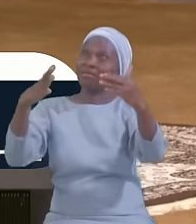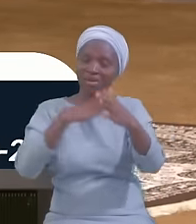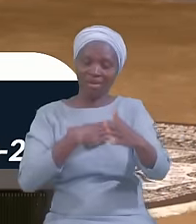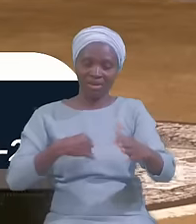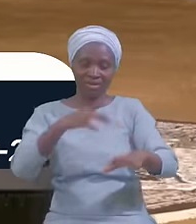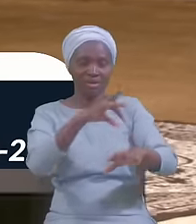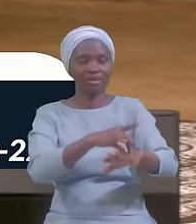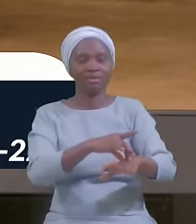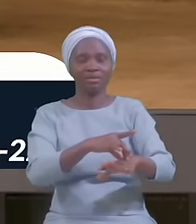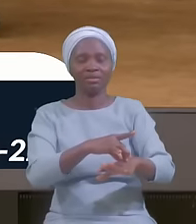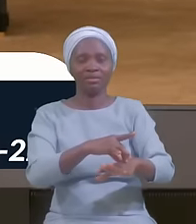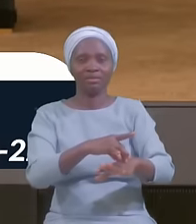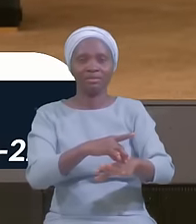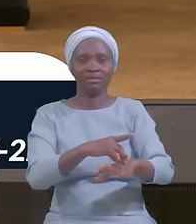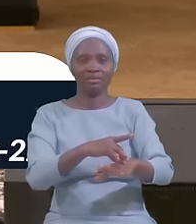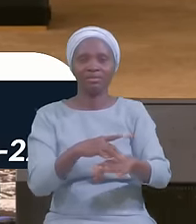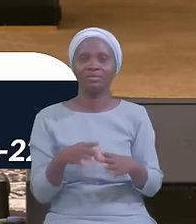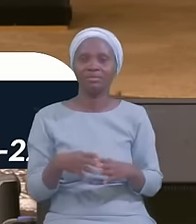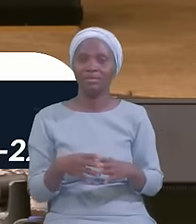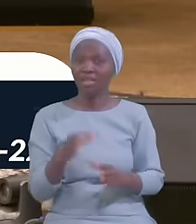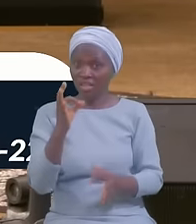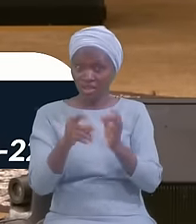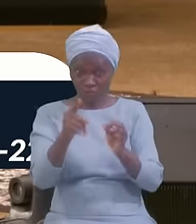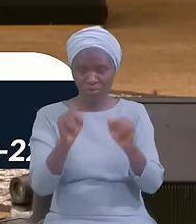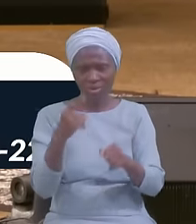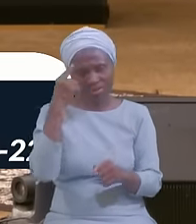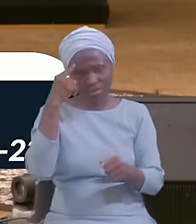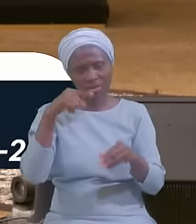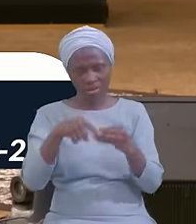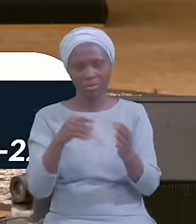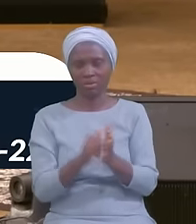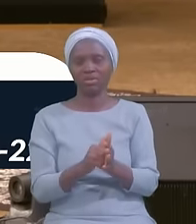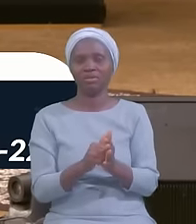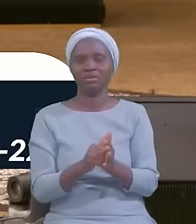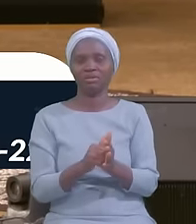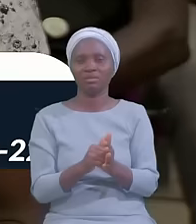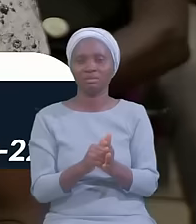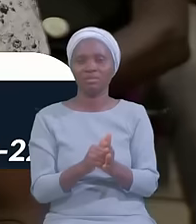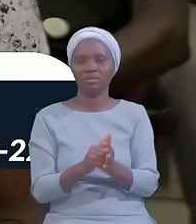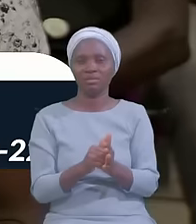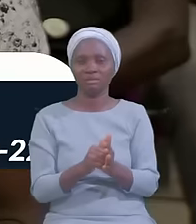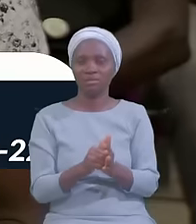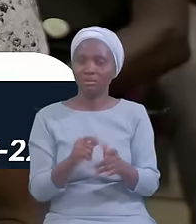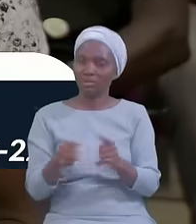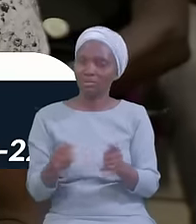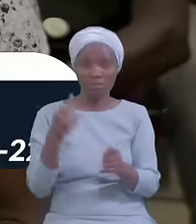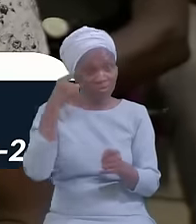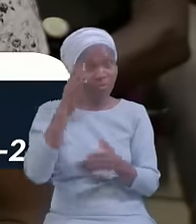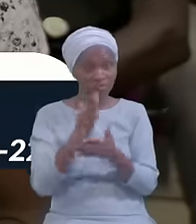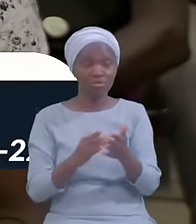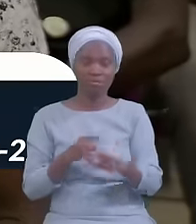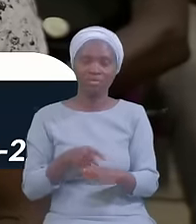the earth. If you could think about it, about that, for some time, and